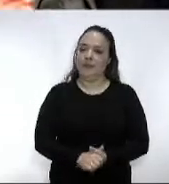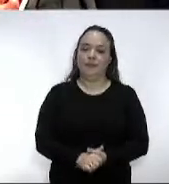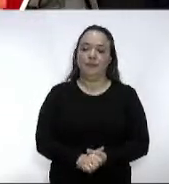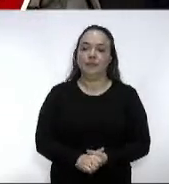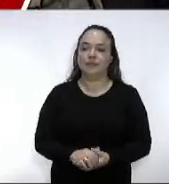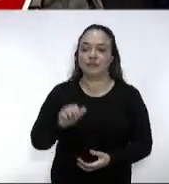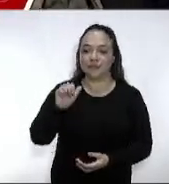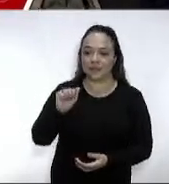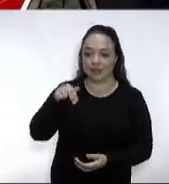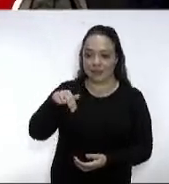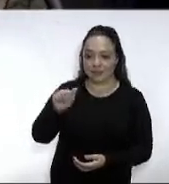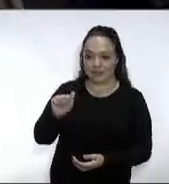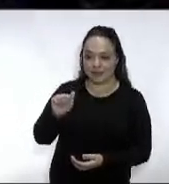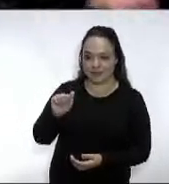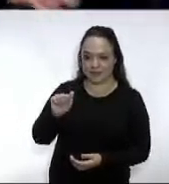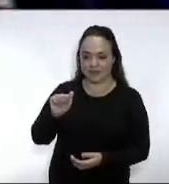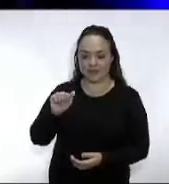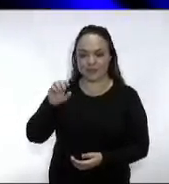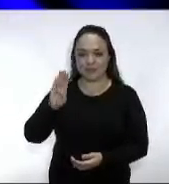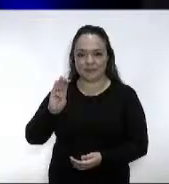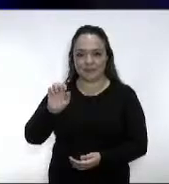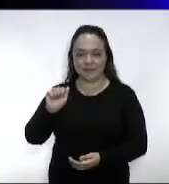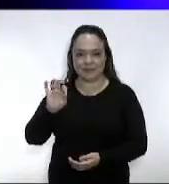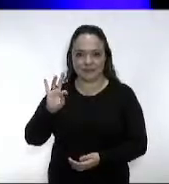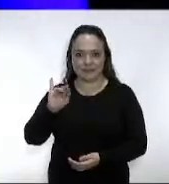Ana Beatriz Pereira Moraes.